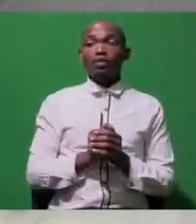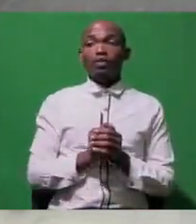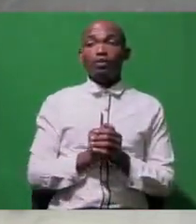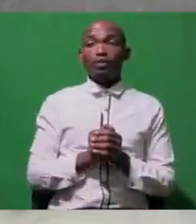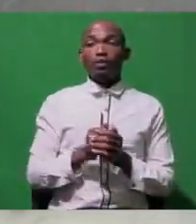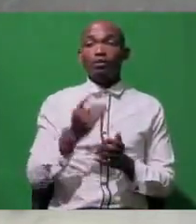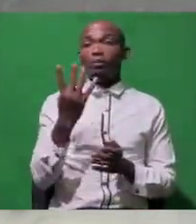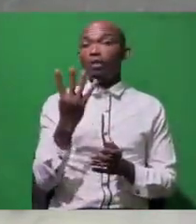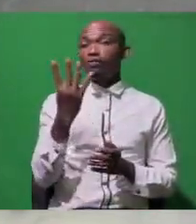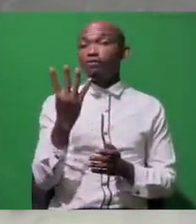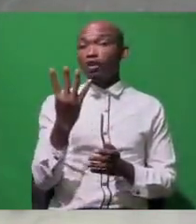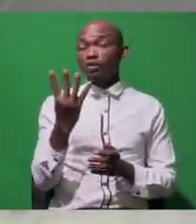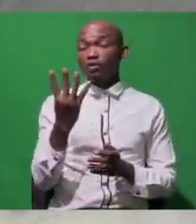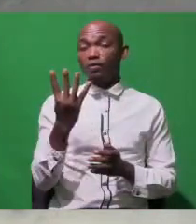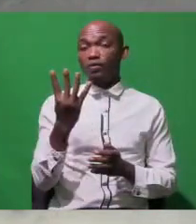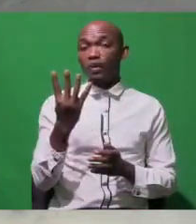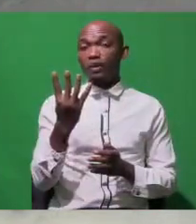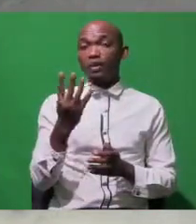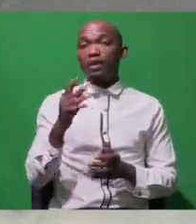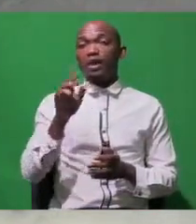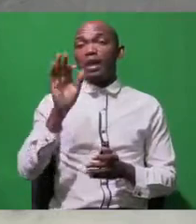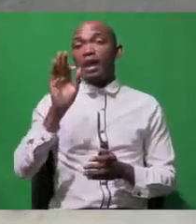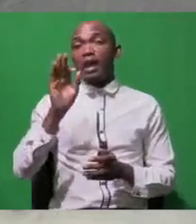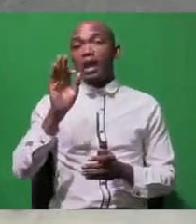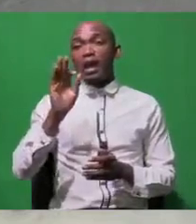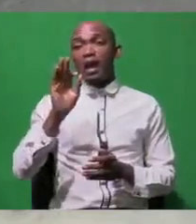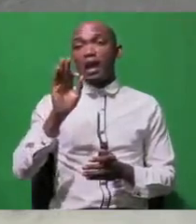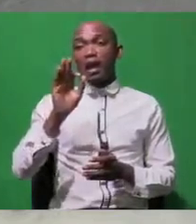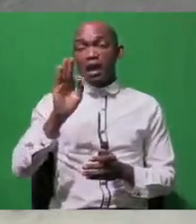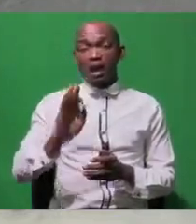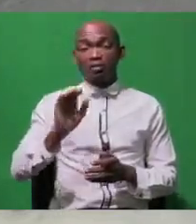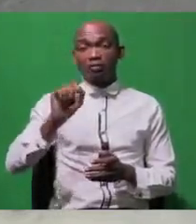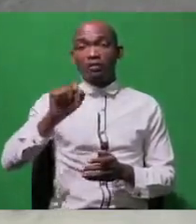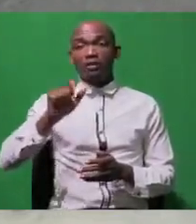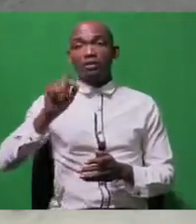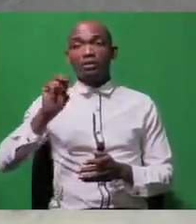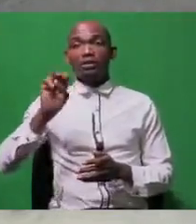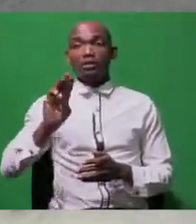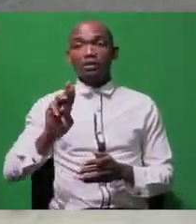deduct 10% cash discount.